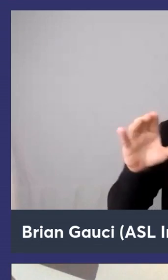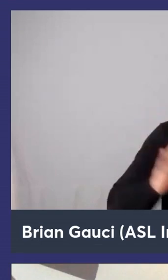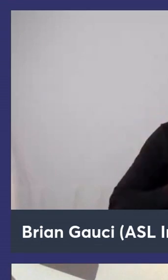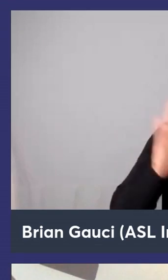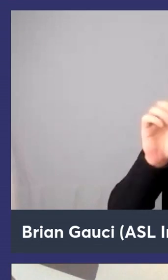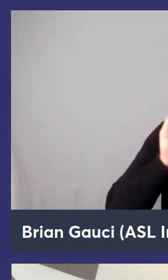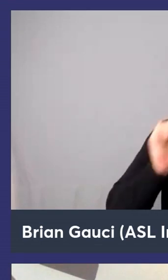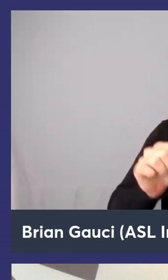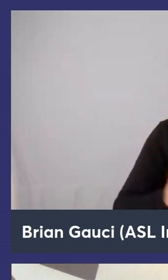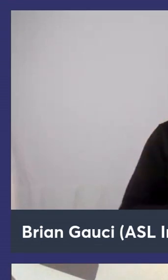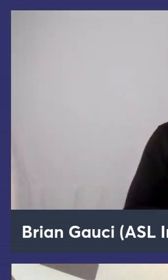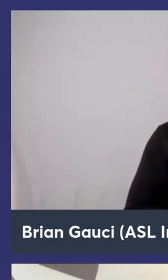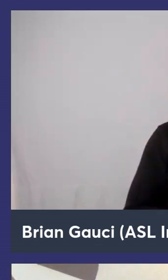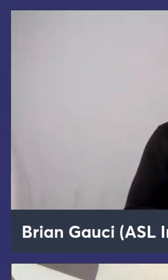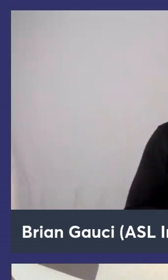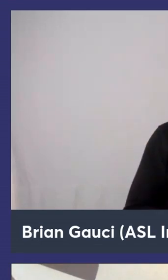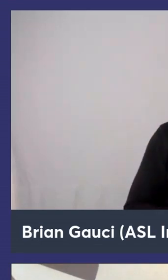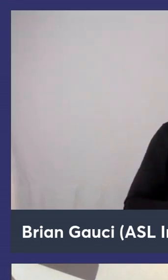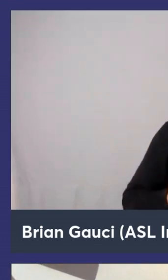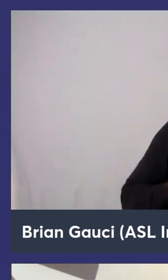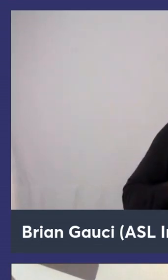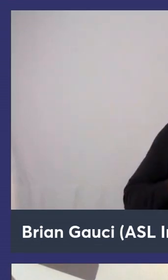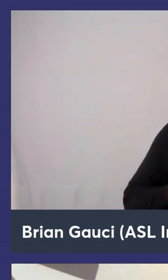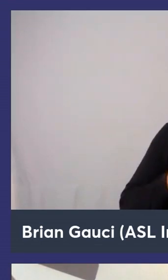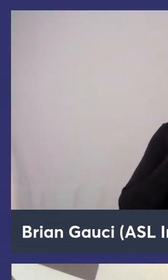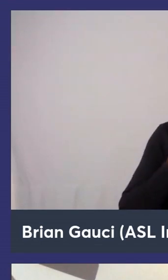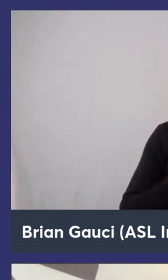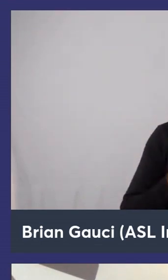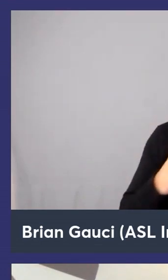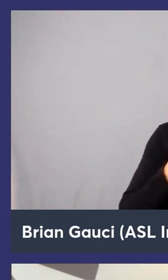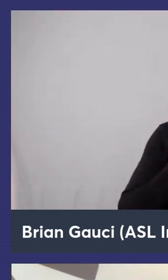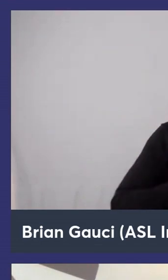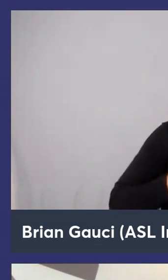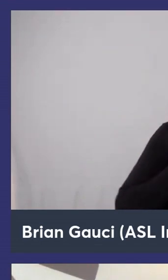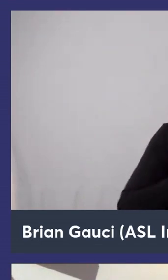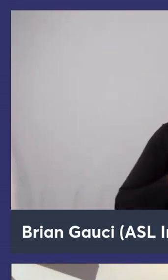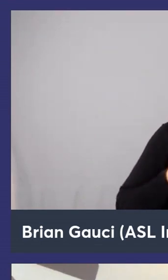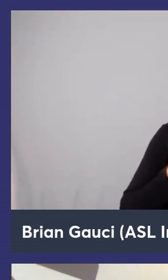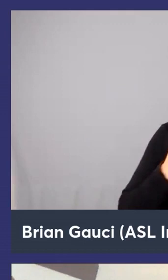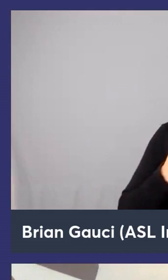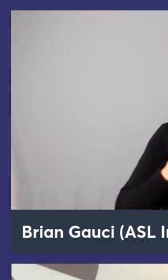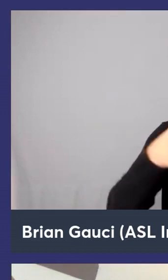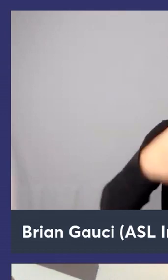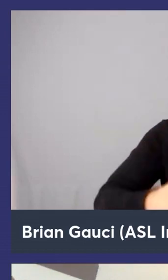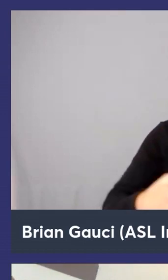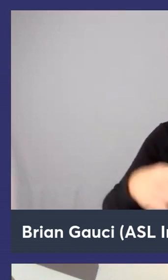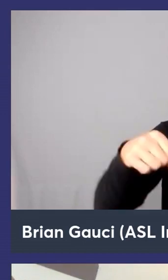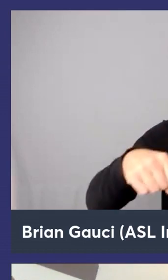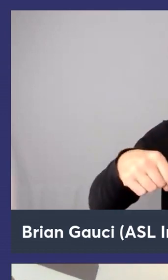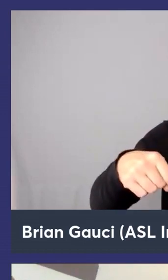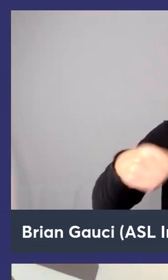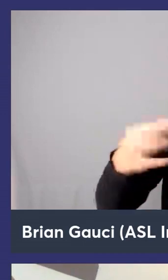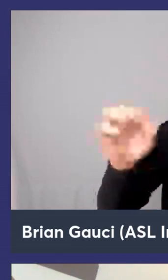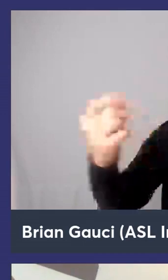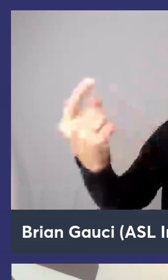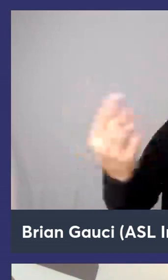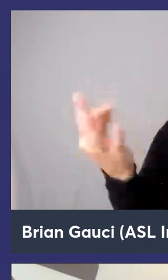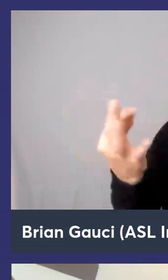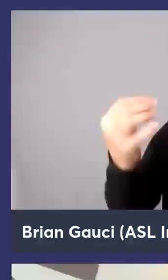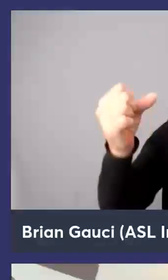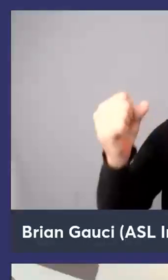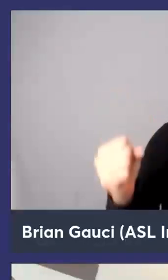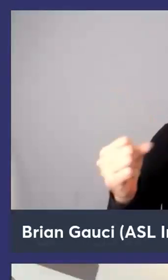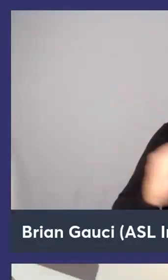You have a wonderful weekend and a great rest of your Friday. And Thank you. we'll keep an eye out on any new developments